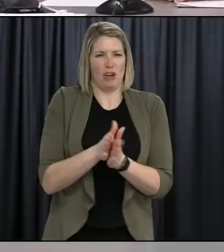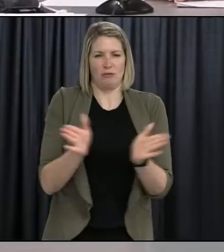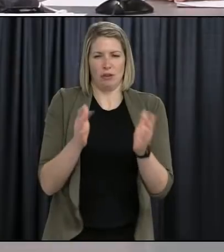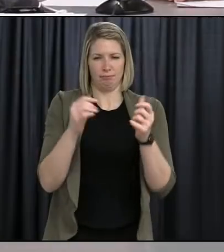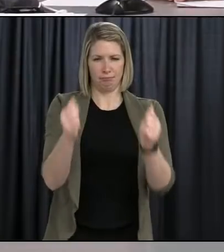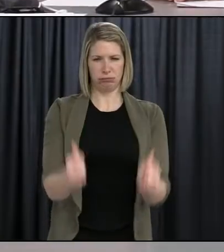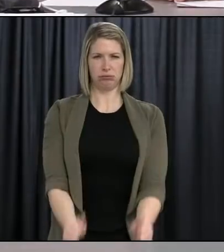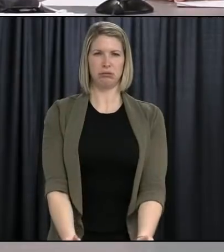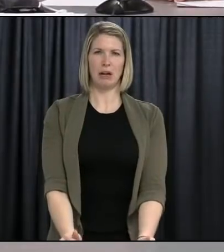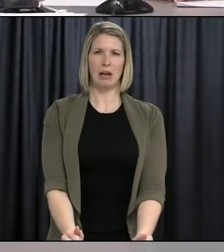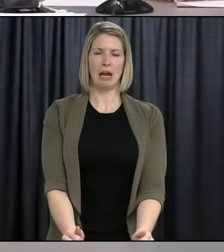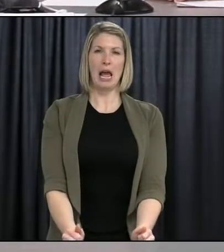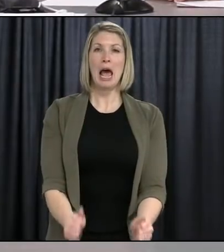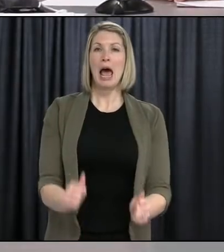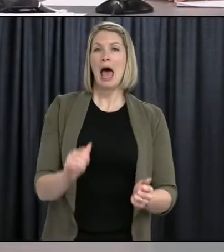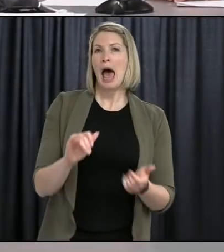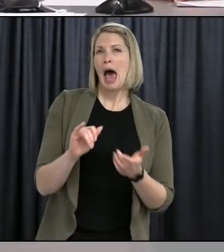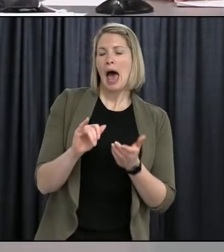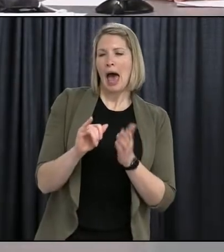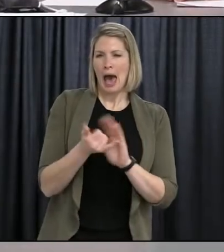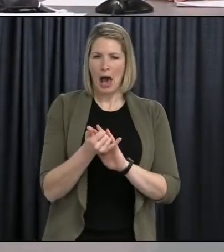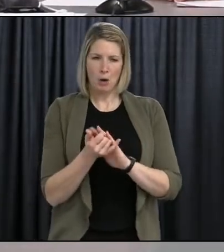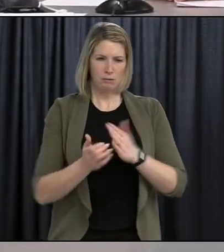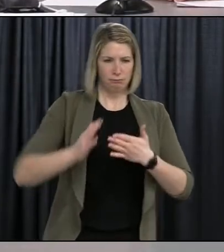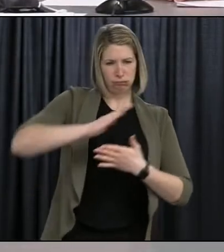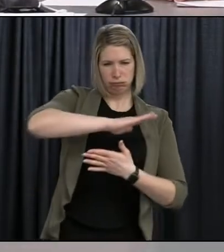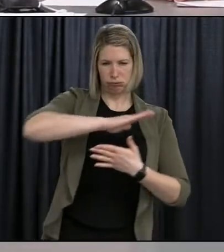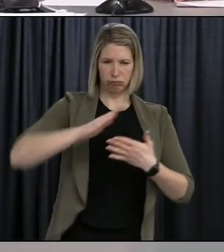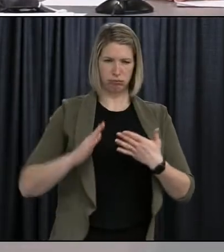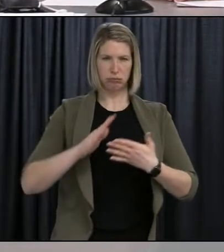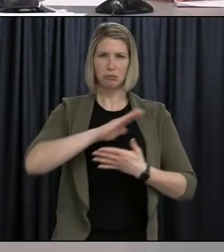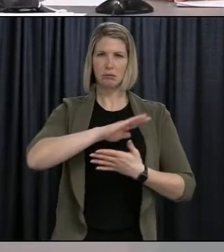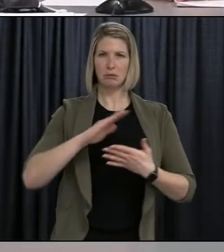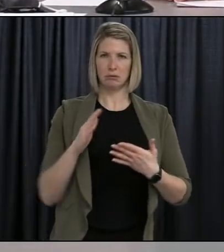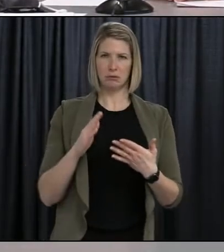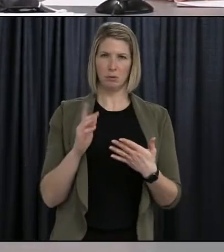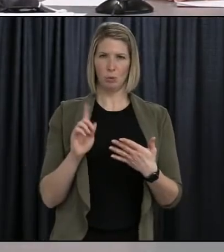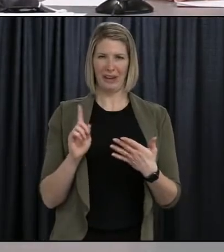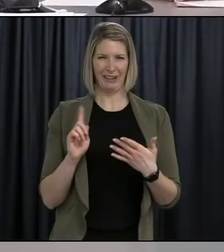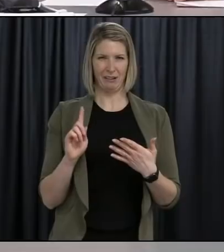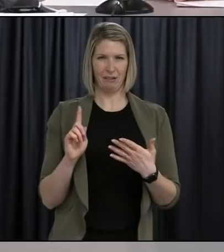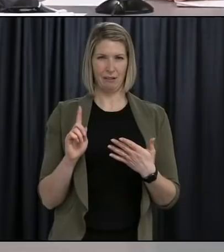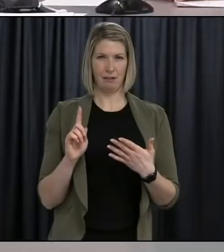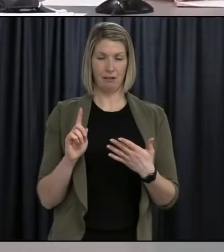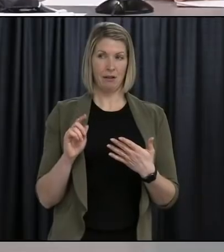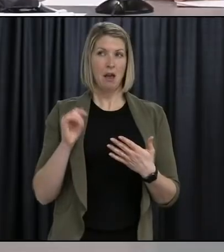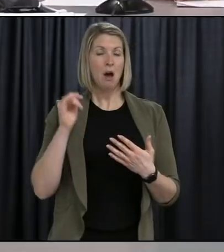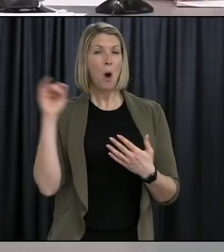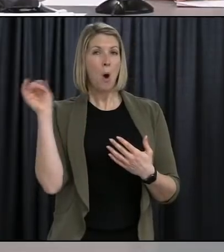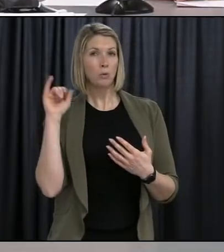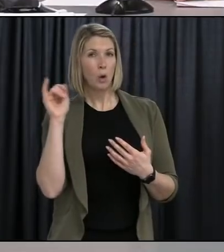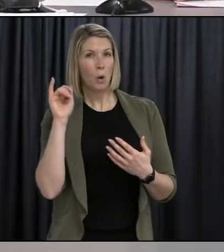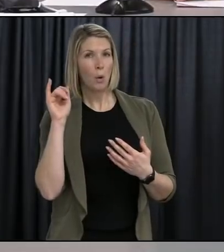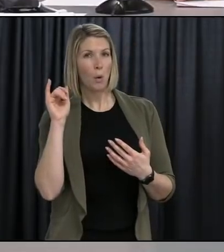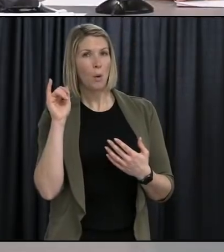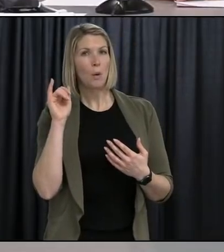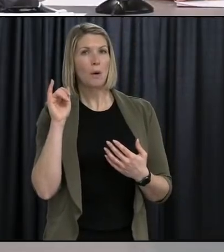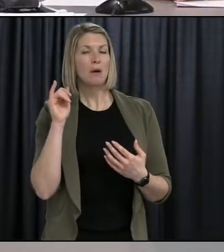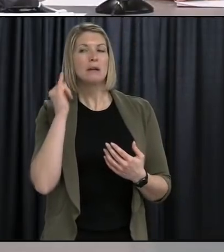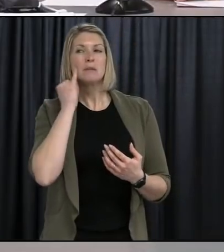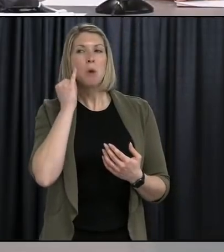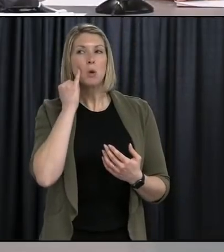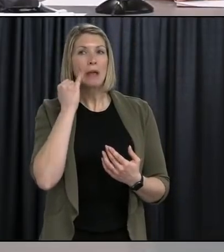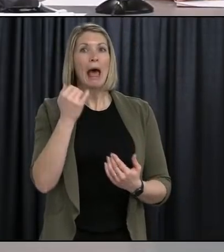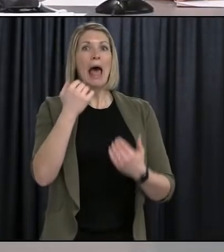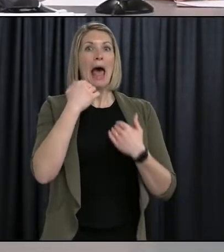danger based on health condition? And will there be a list of that? Do people apply to be added to the